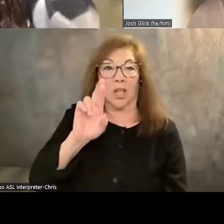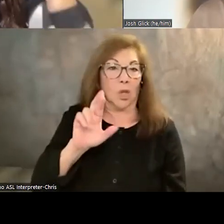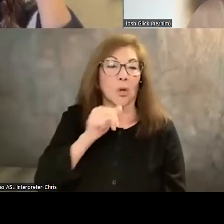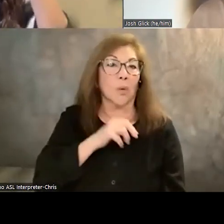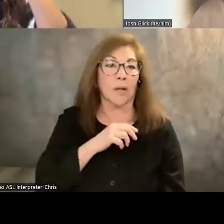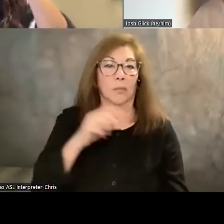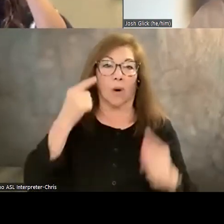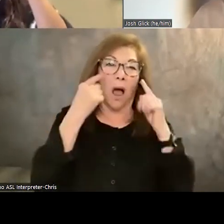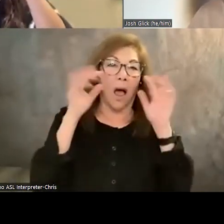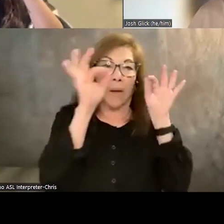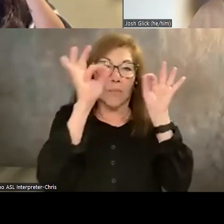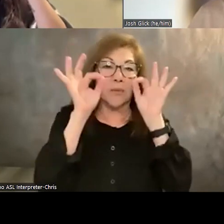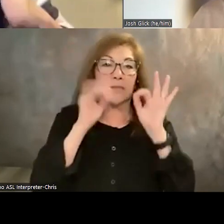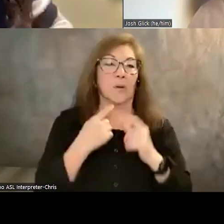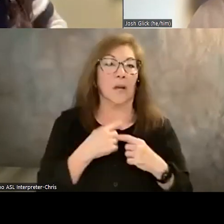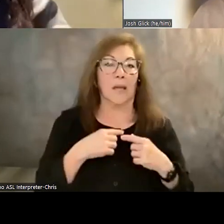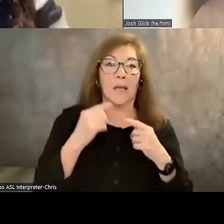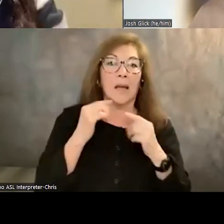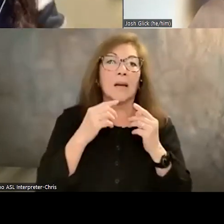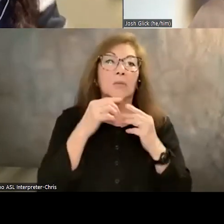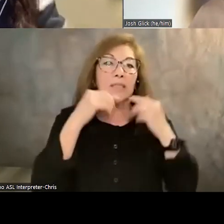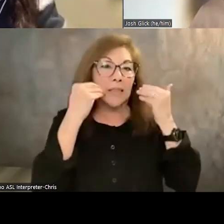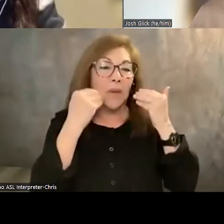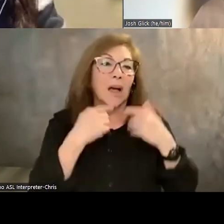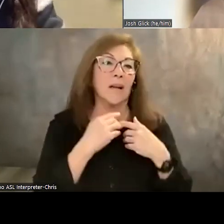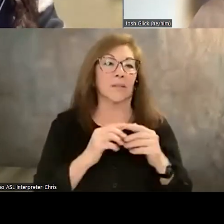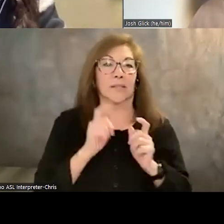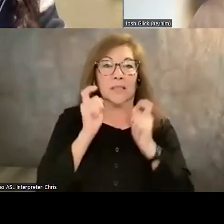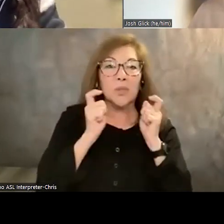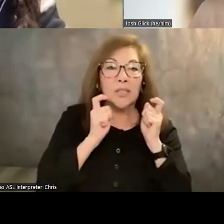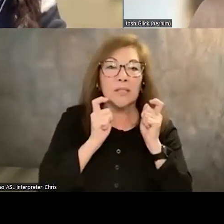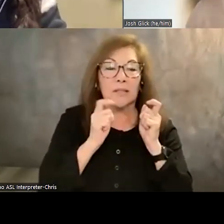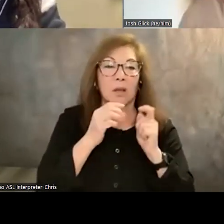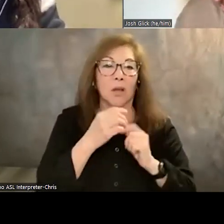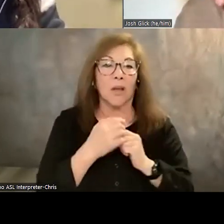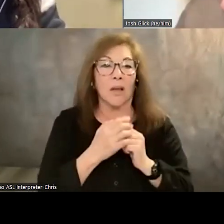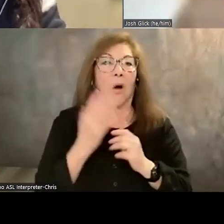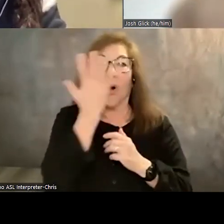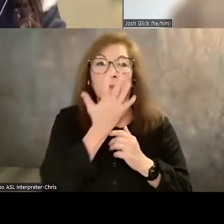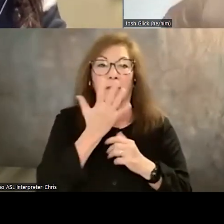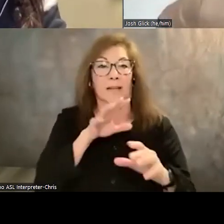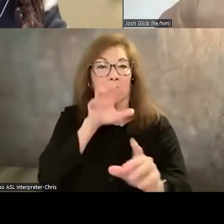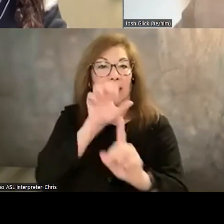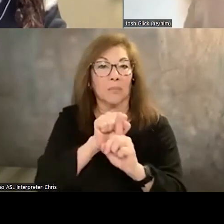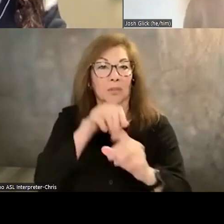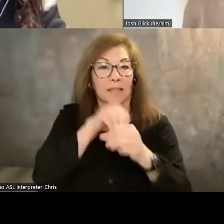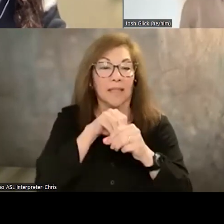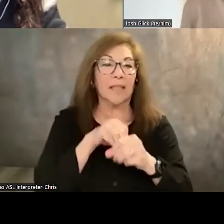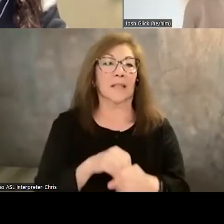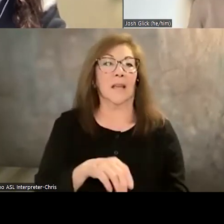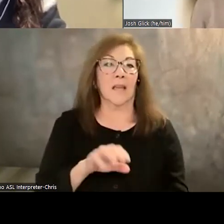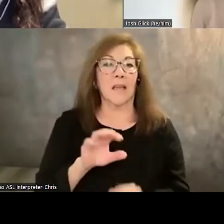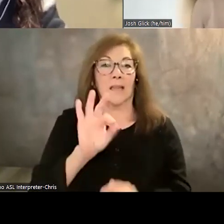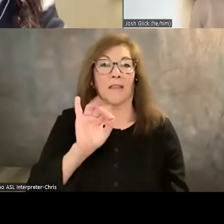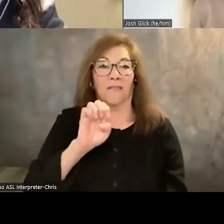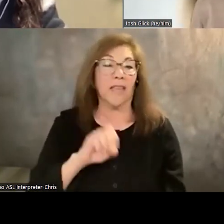her eye, when she smiles, when there's a small flicker of an expression that runs across her face, all of that is captured within the face veil.